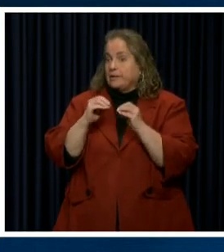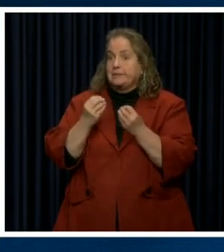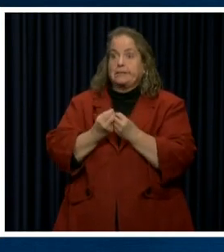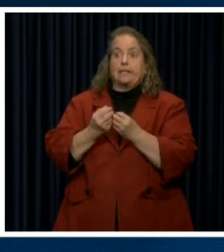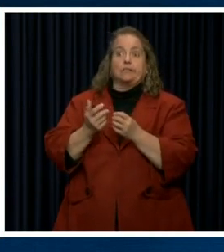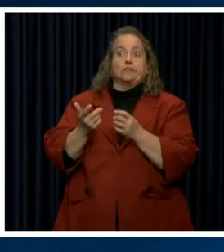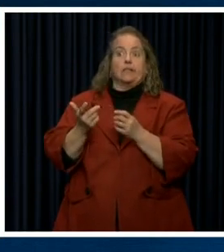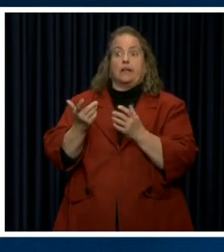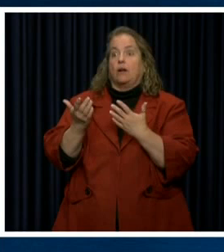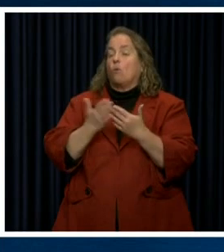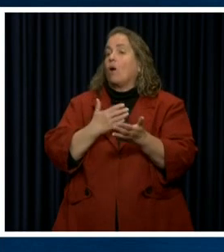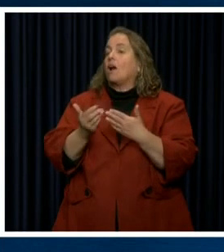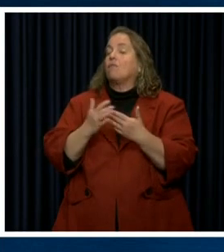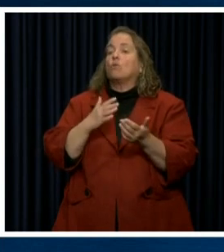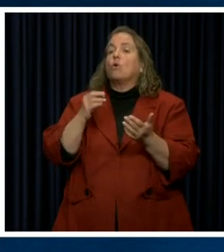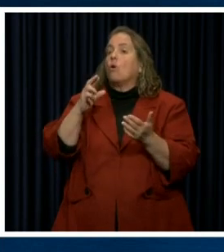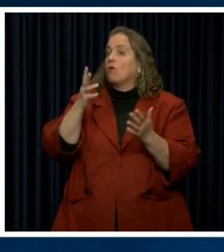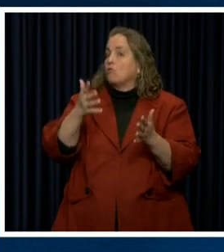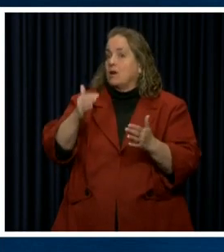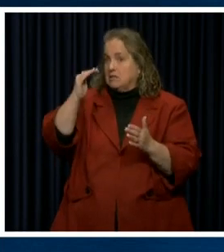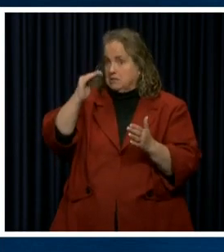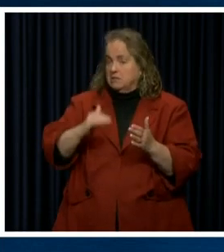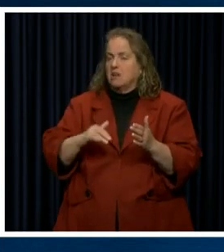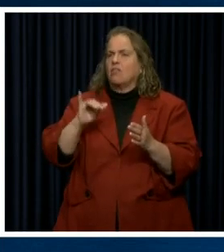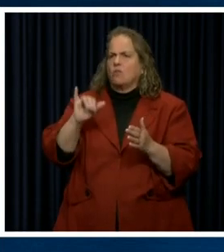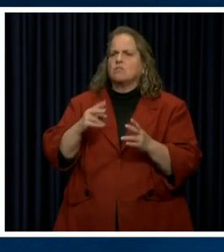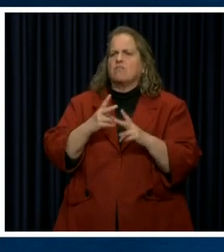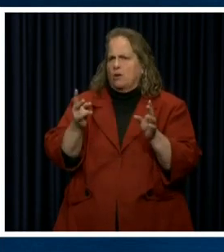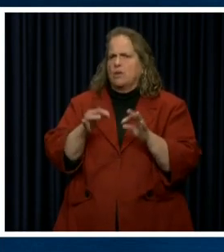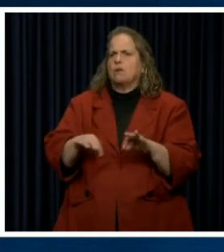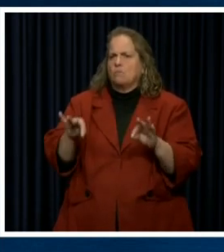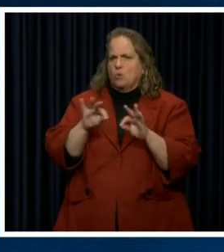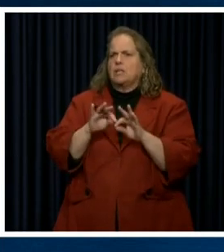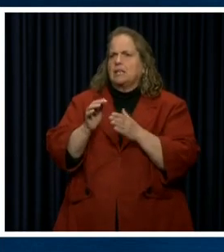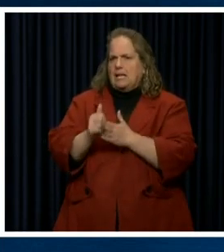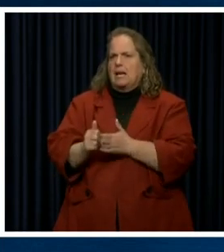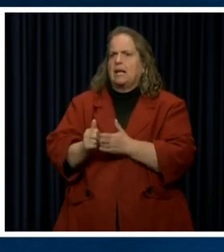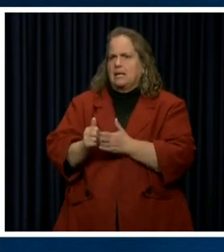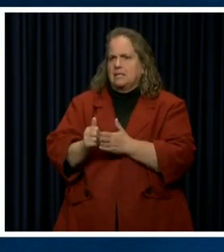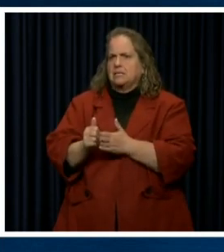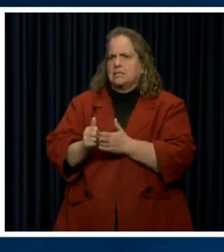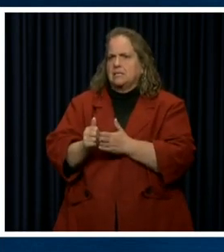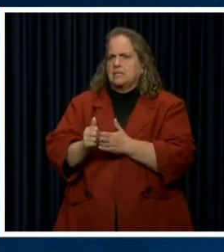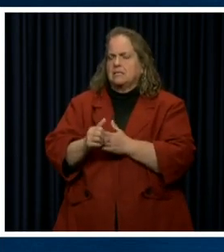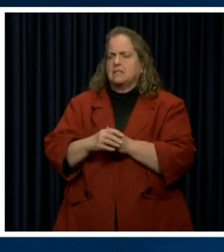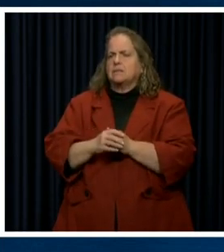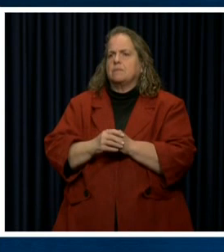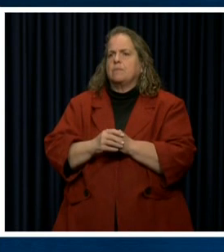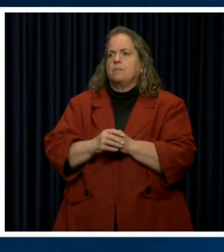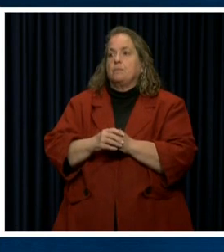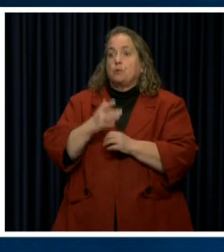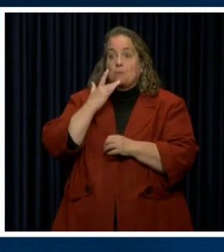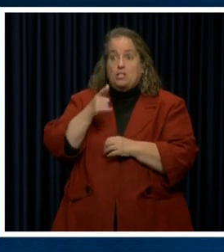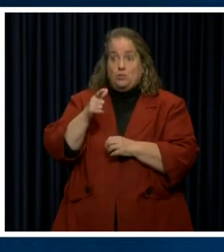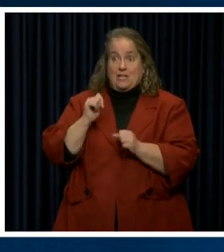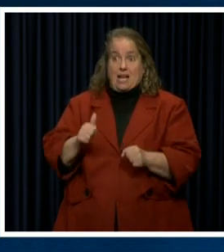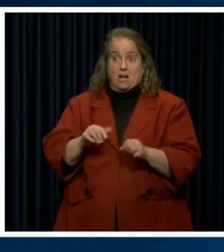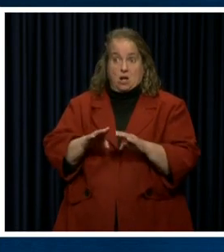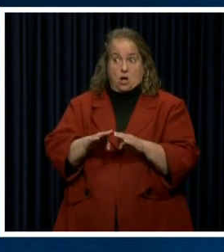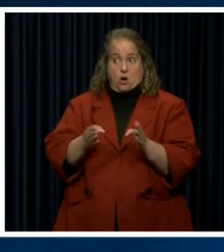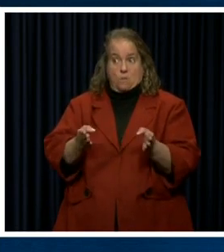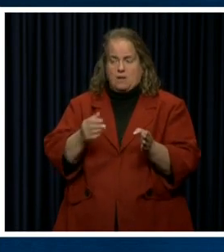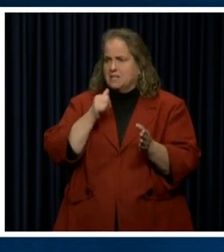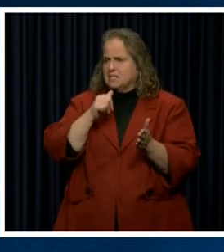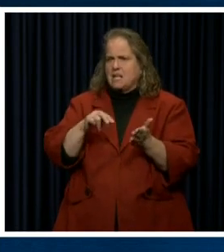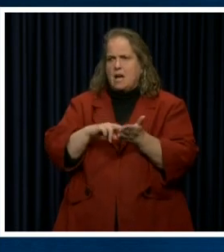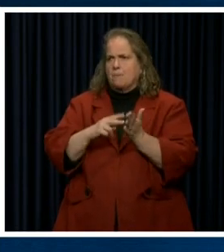organization, or the rest, that these are really important. Now, just because you could open doesn't mean that things